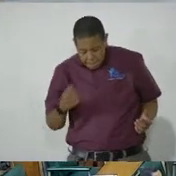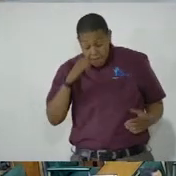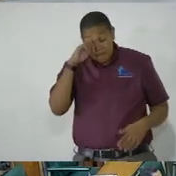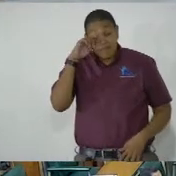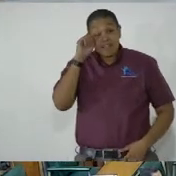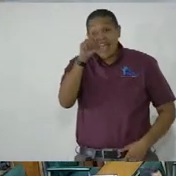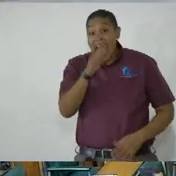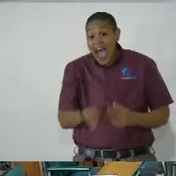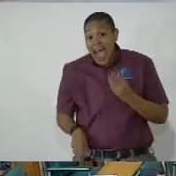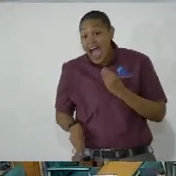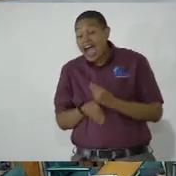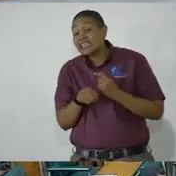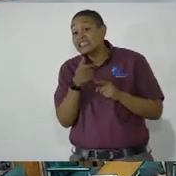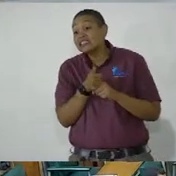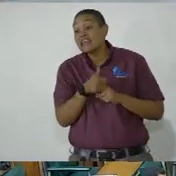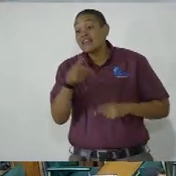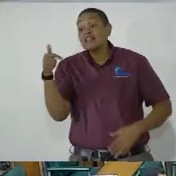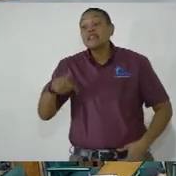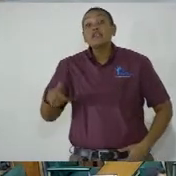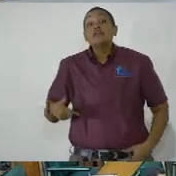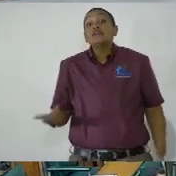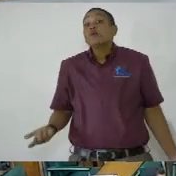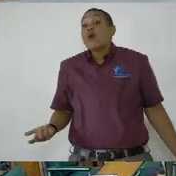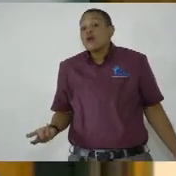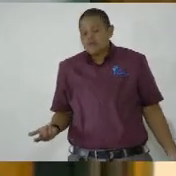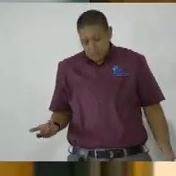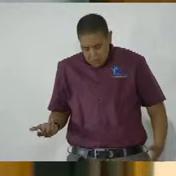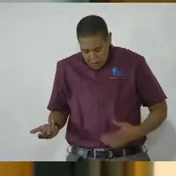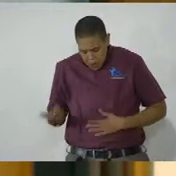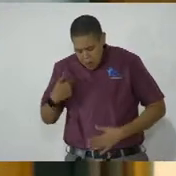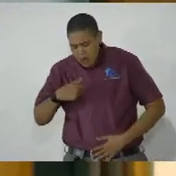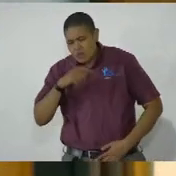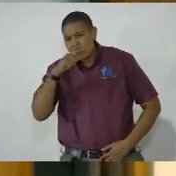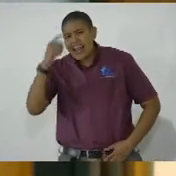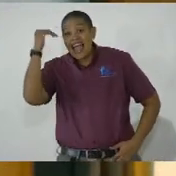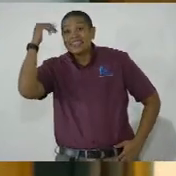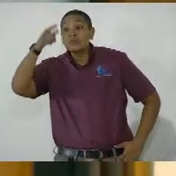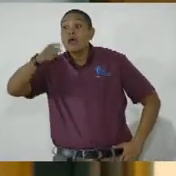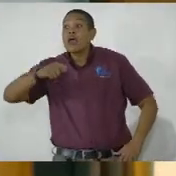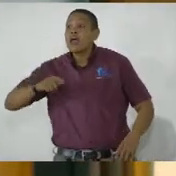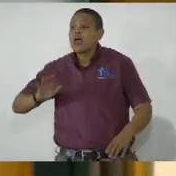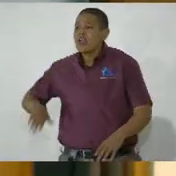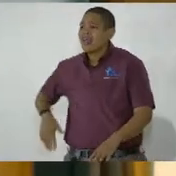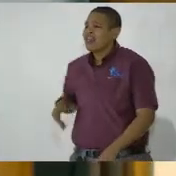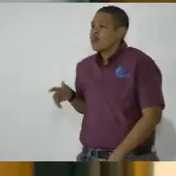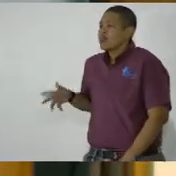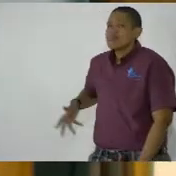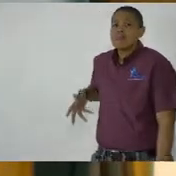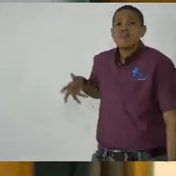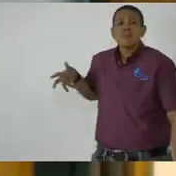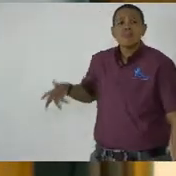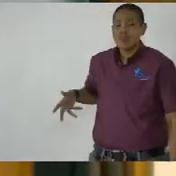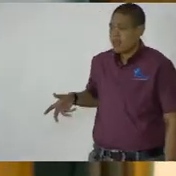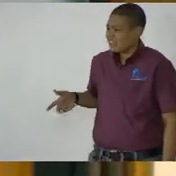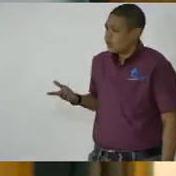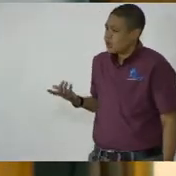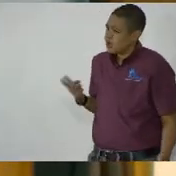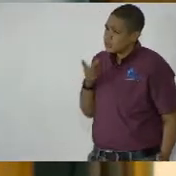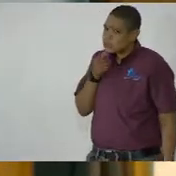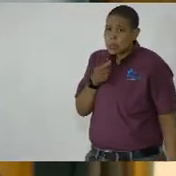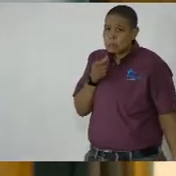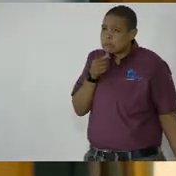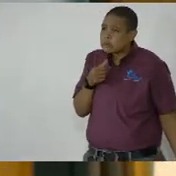In addition to this, Madam Speaker, we expect that the backlog in cases should be significantly